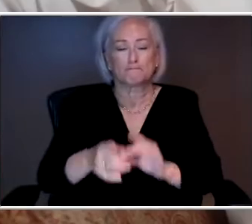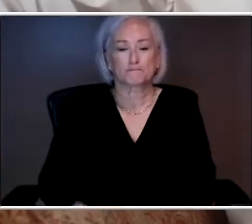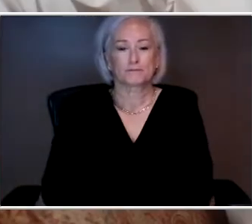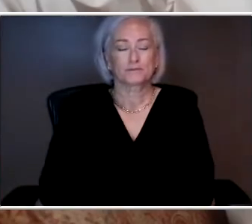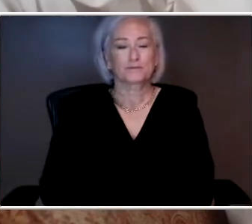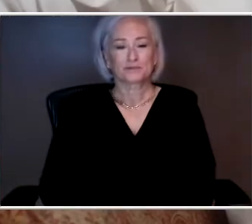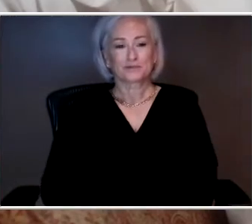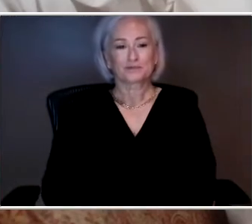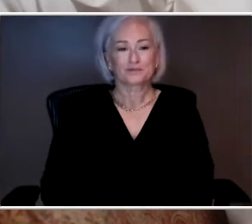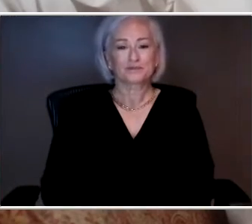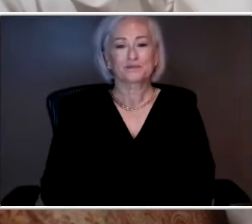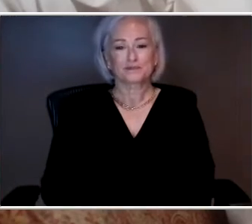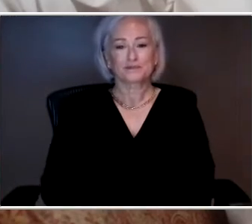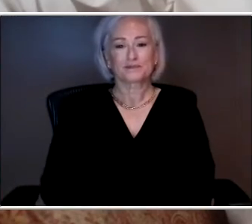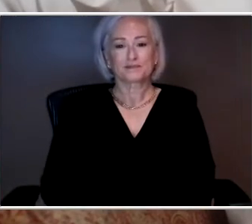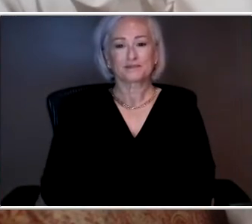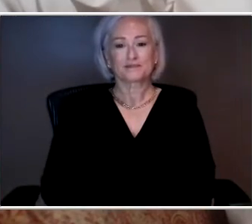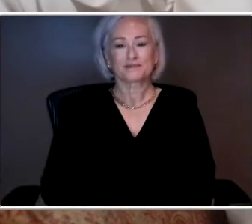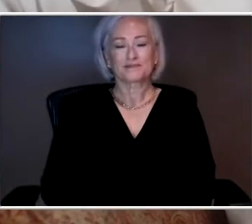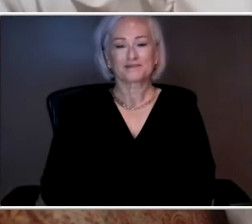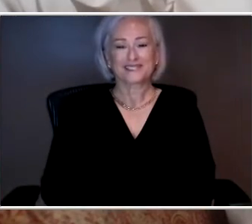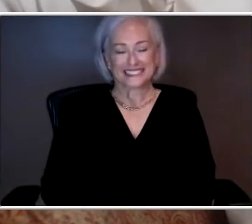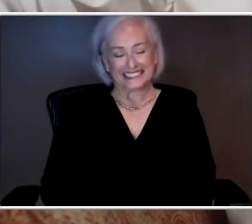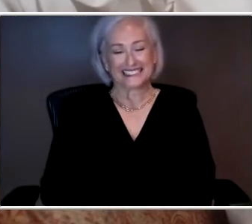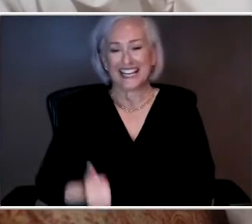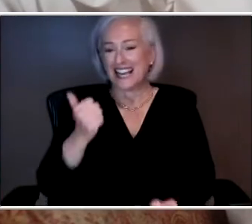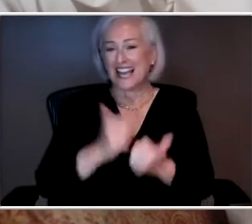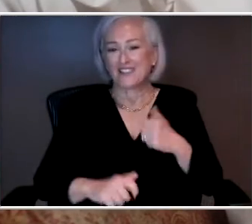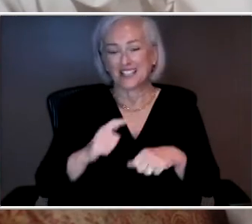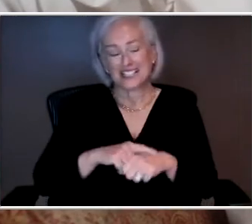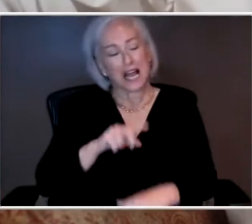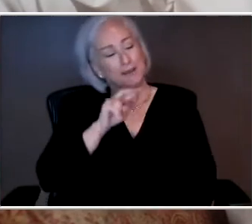Well, every time I look at him, I think, well, if it wasn't